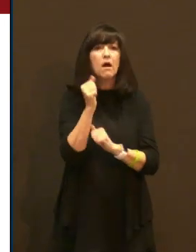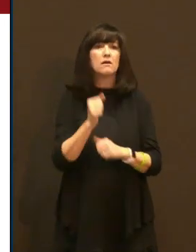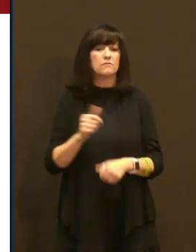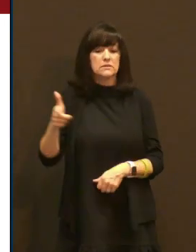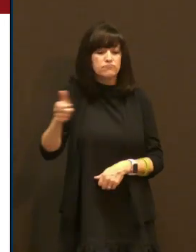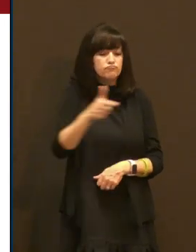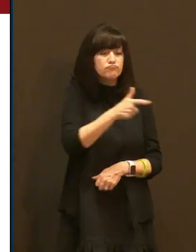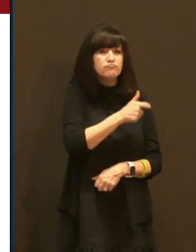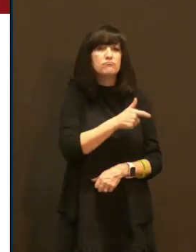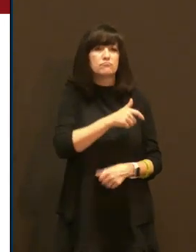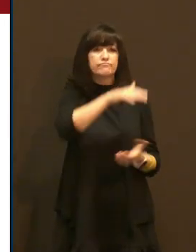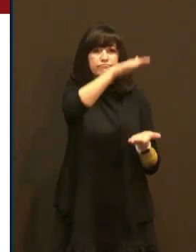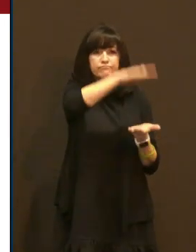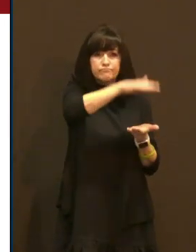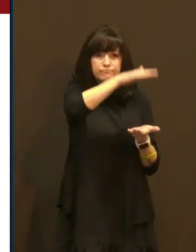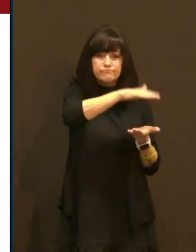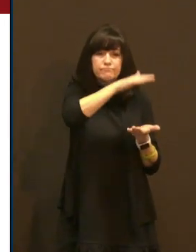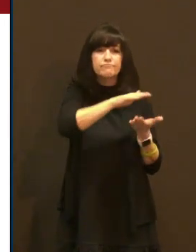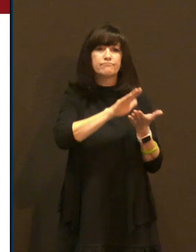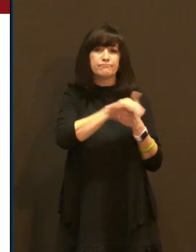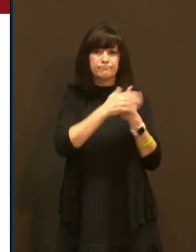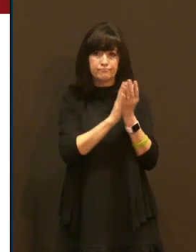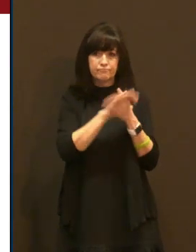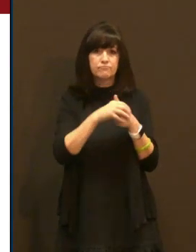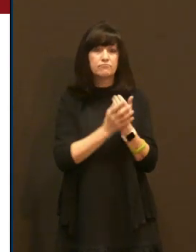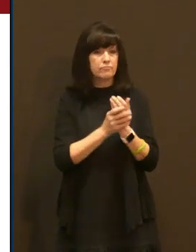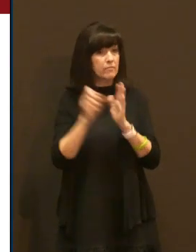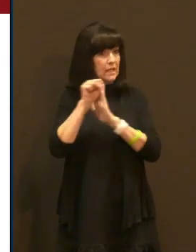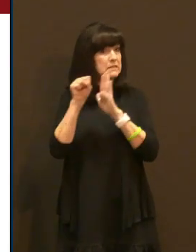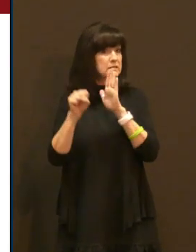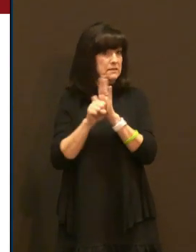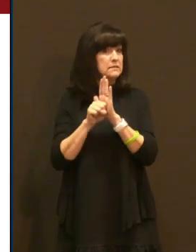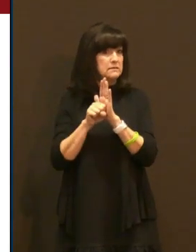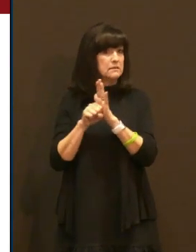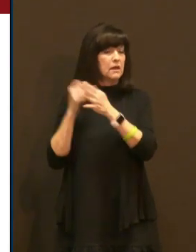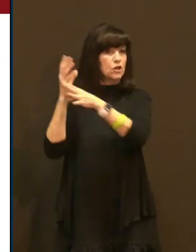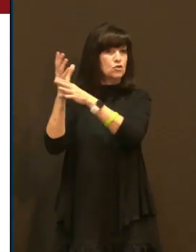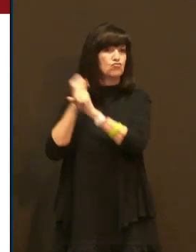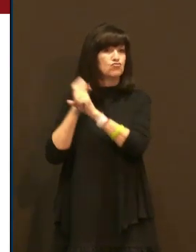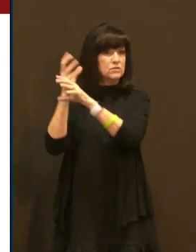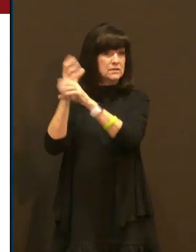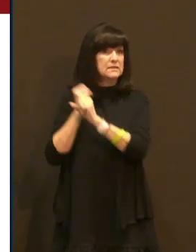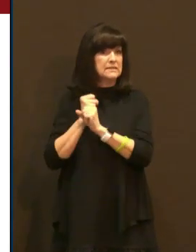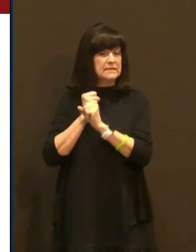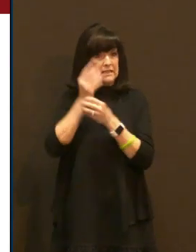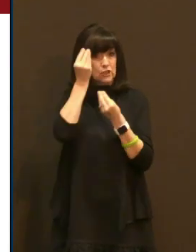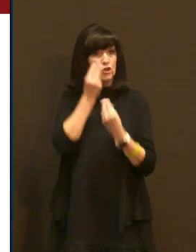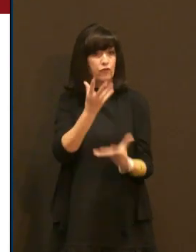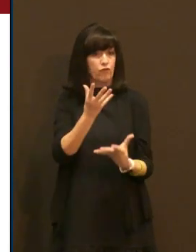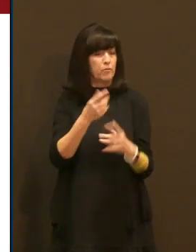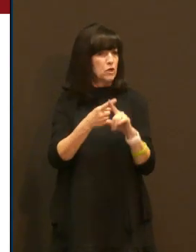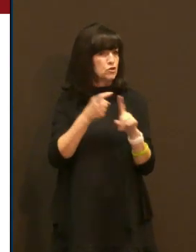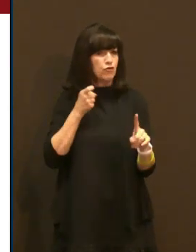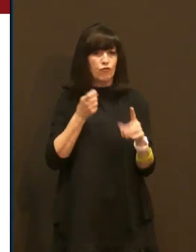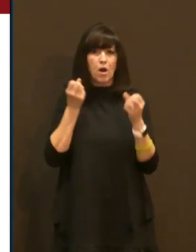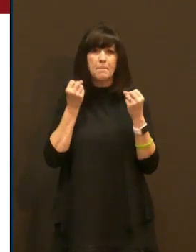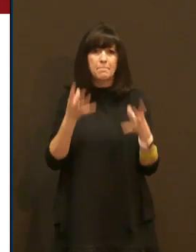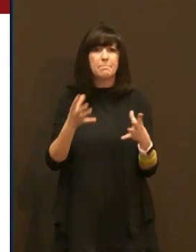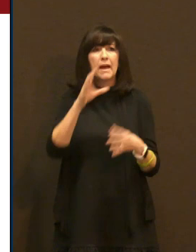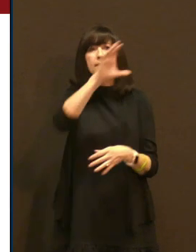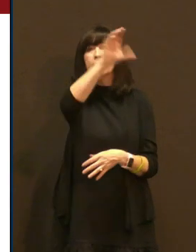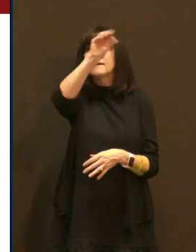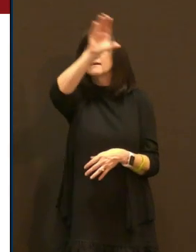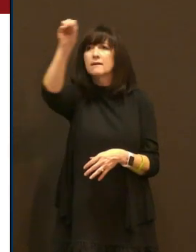hand sanitizer. The state has received, you know, information from hundreds of vendors, if not